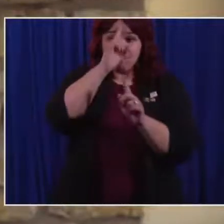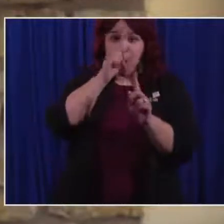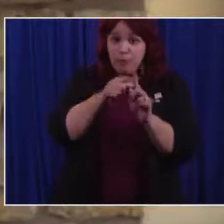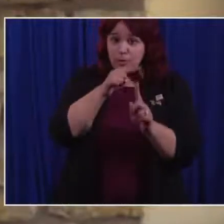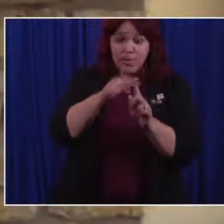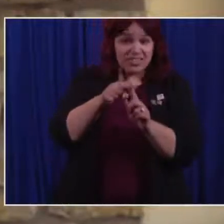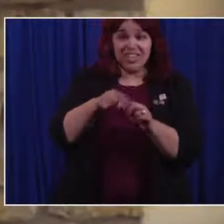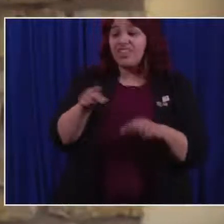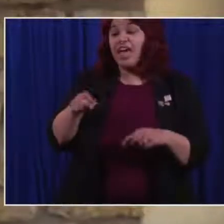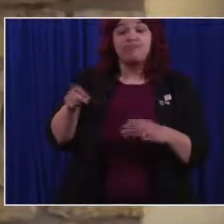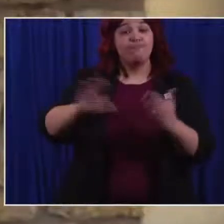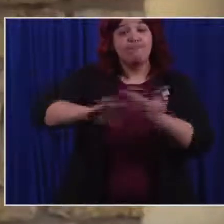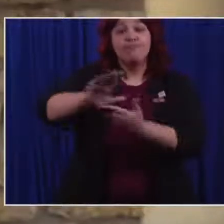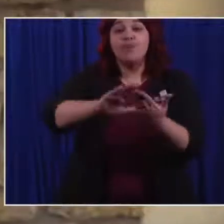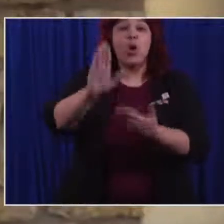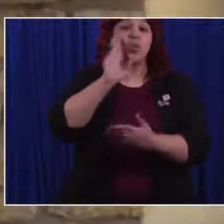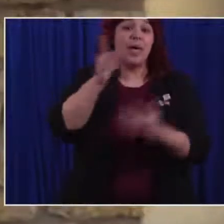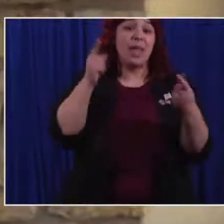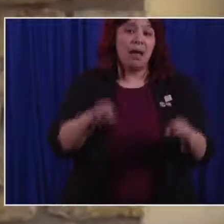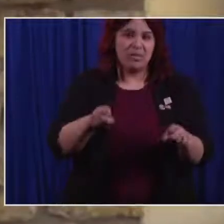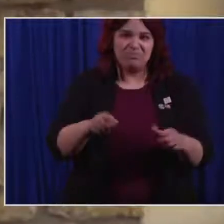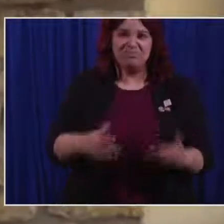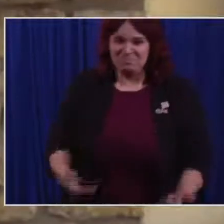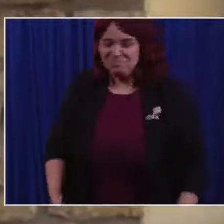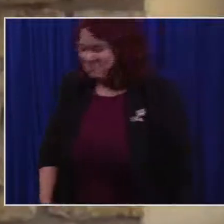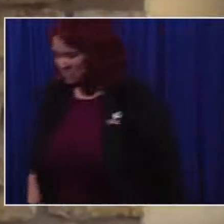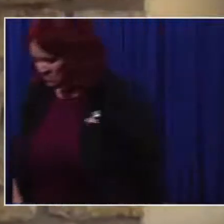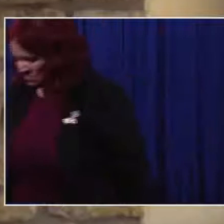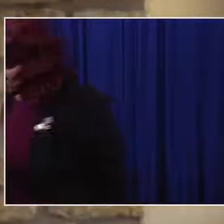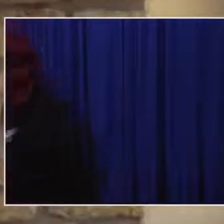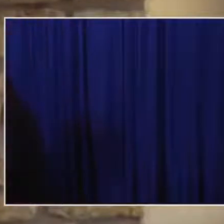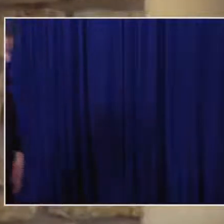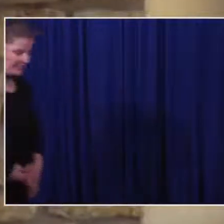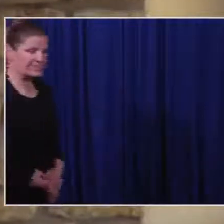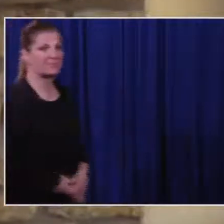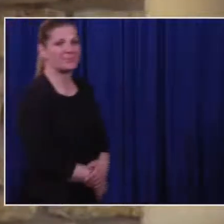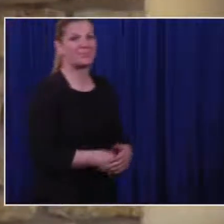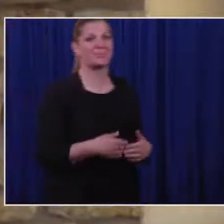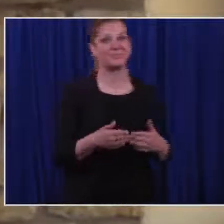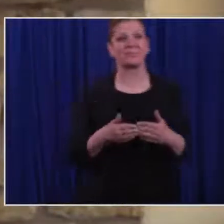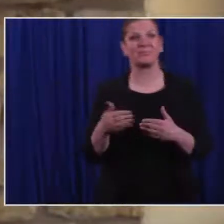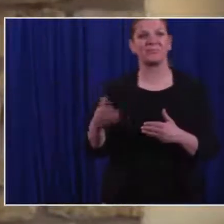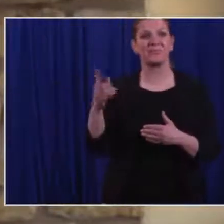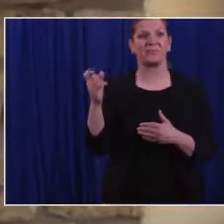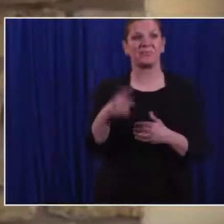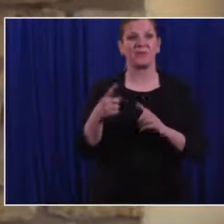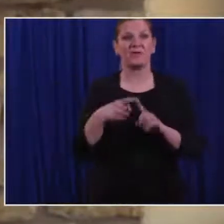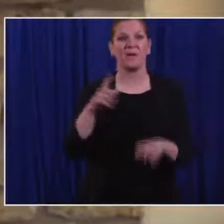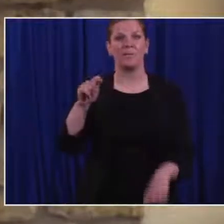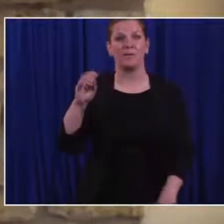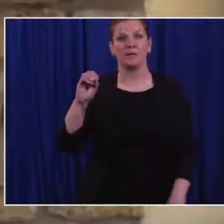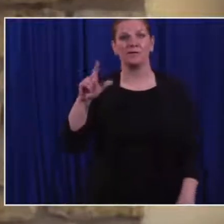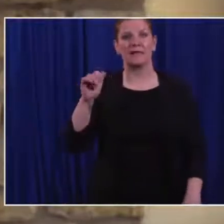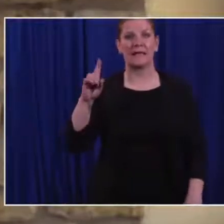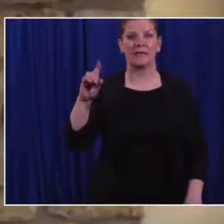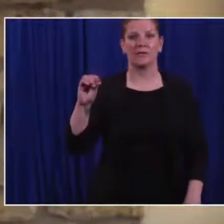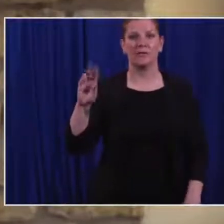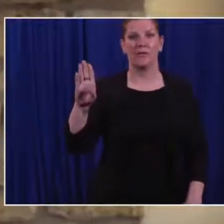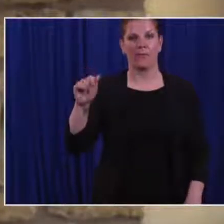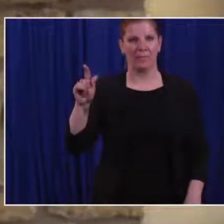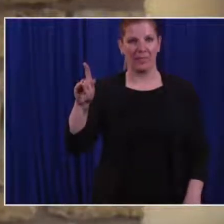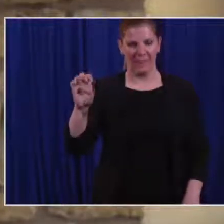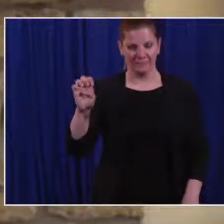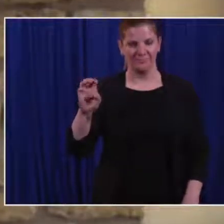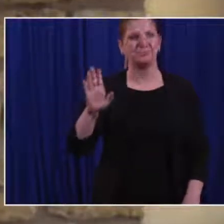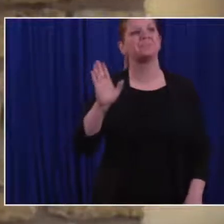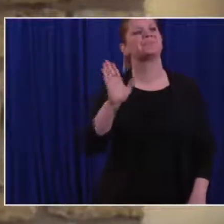Next question is from Jim Province of the Toledo Blade. Hi again, Governor. You've been talking about dropping the